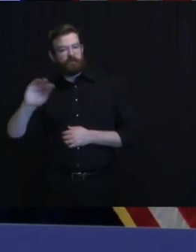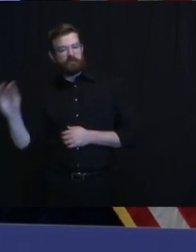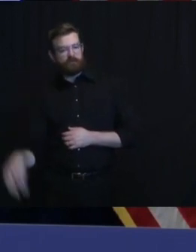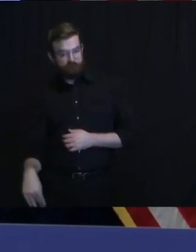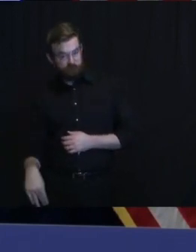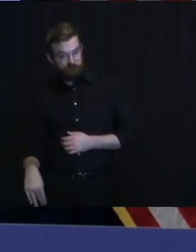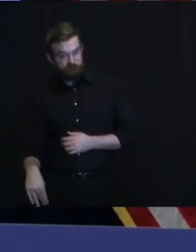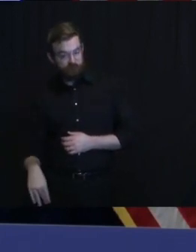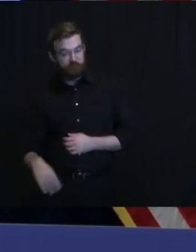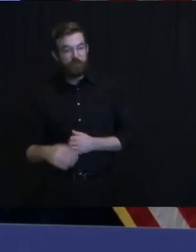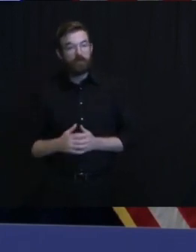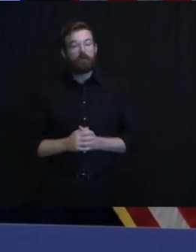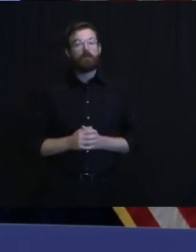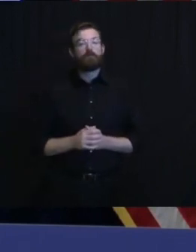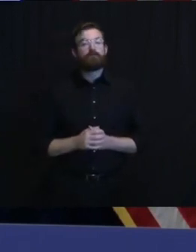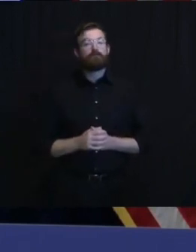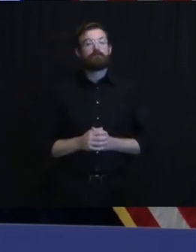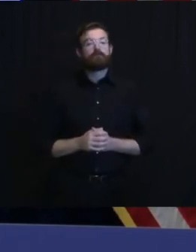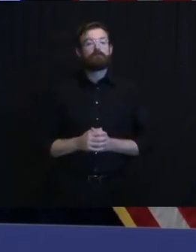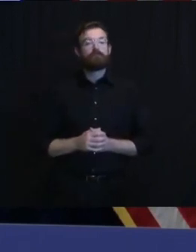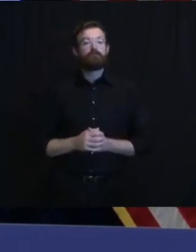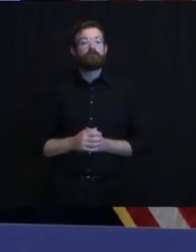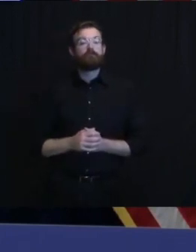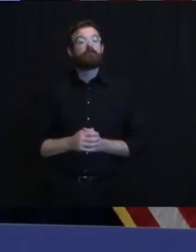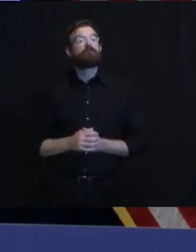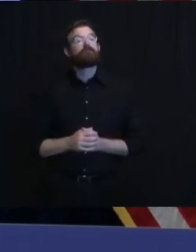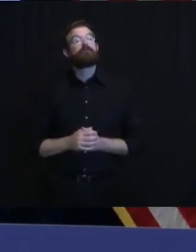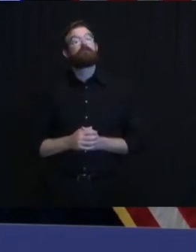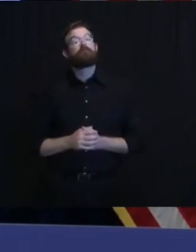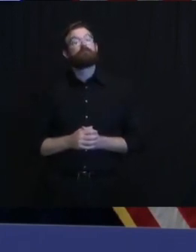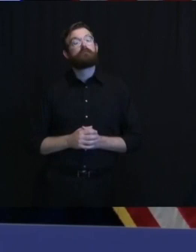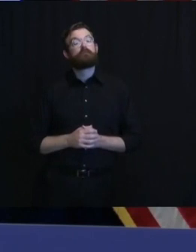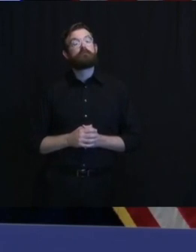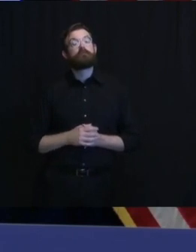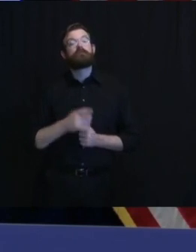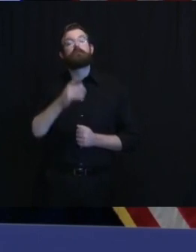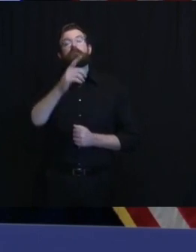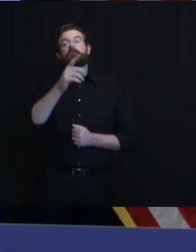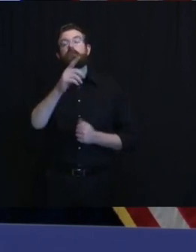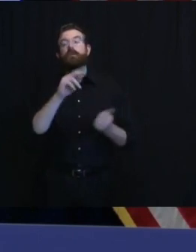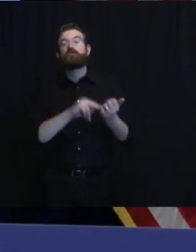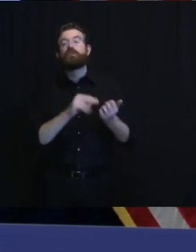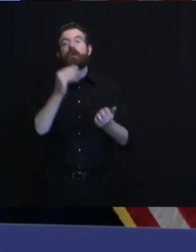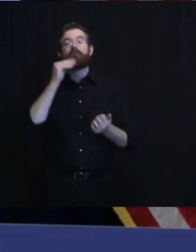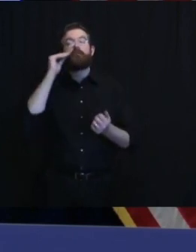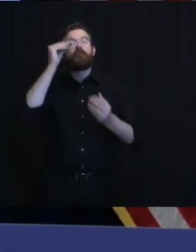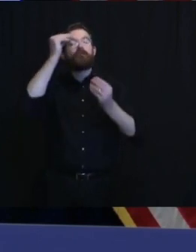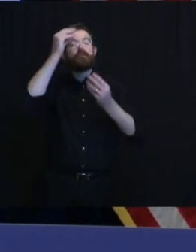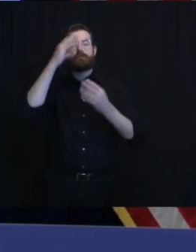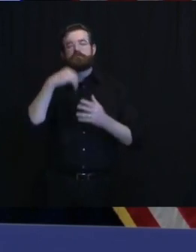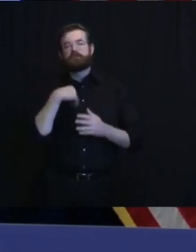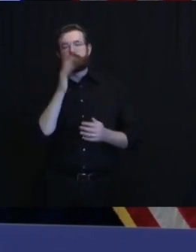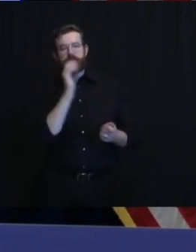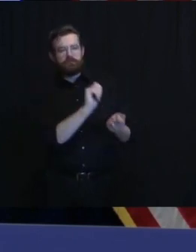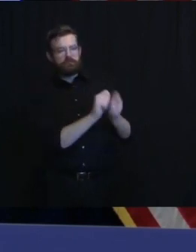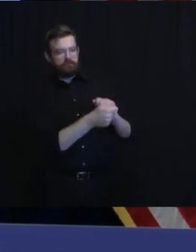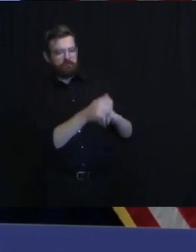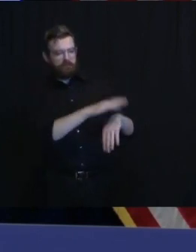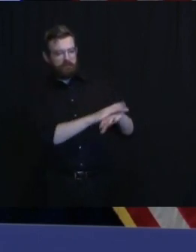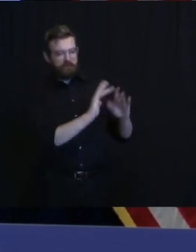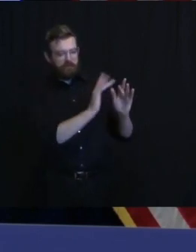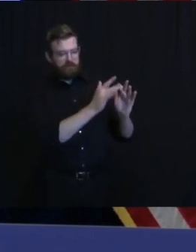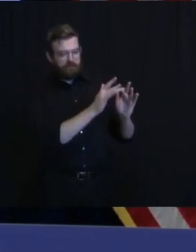listed that have had outbreaks, and many of those outbreaks date back to March, April, May, and June, and are no